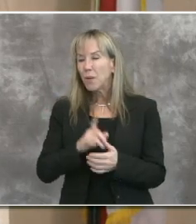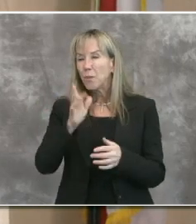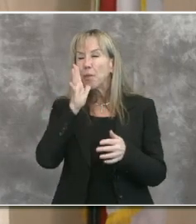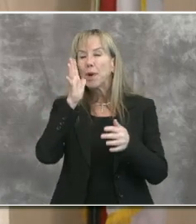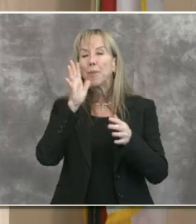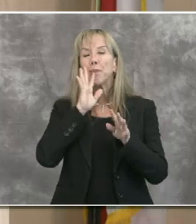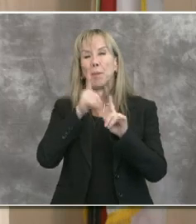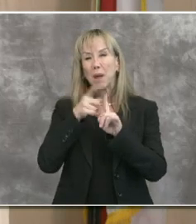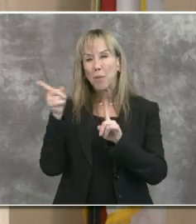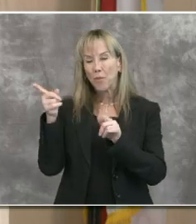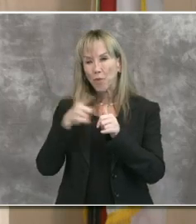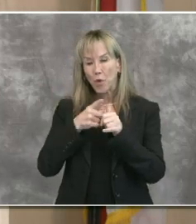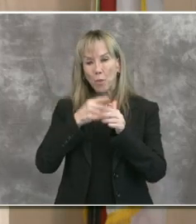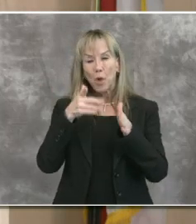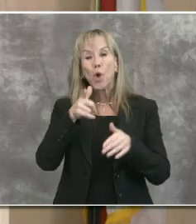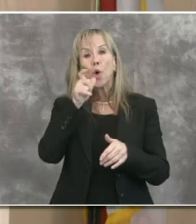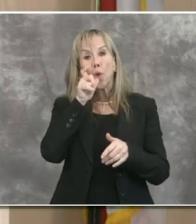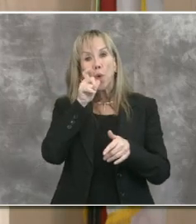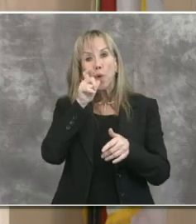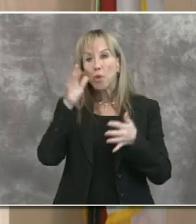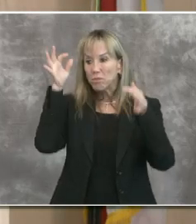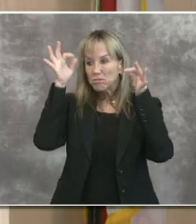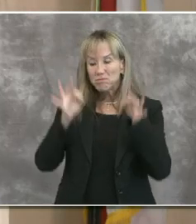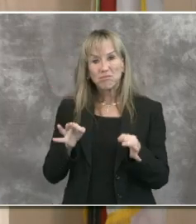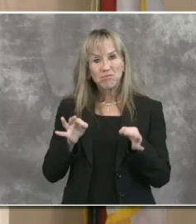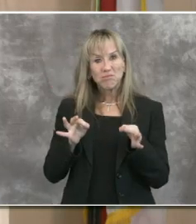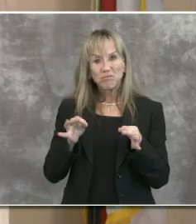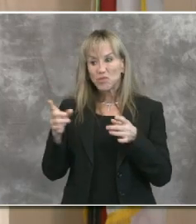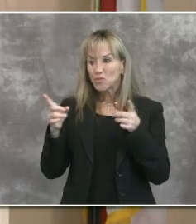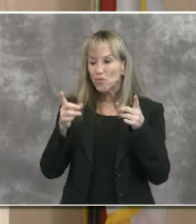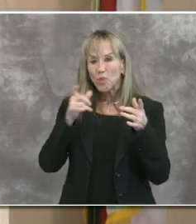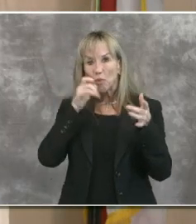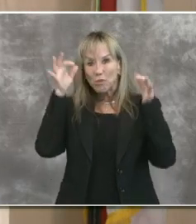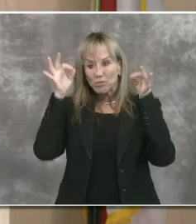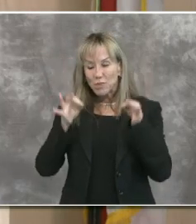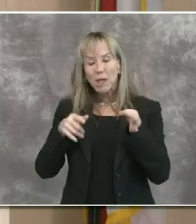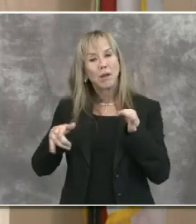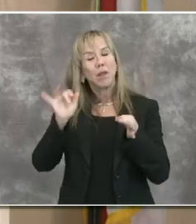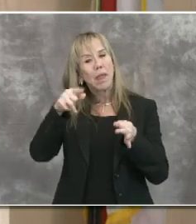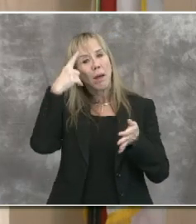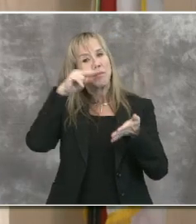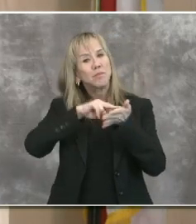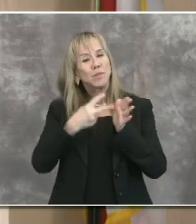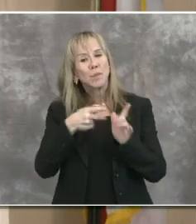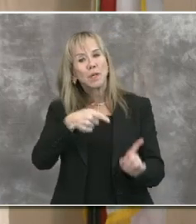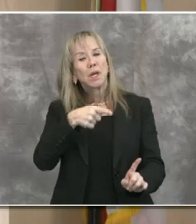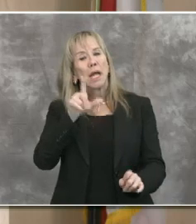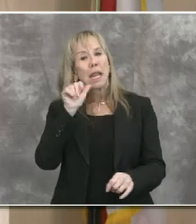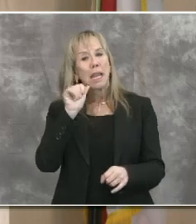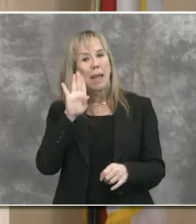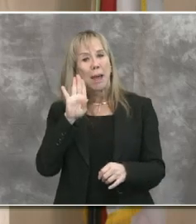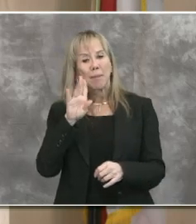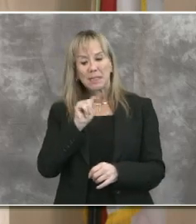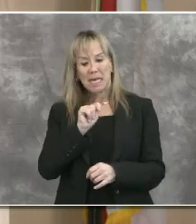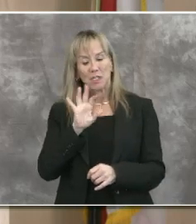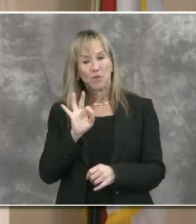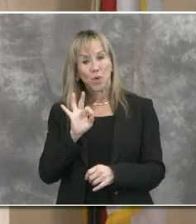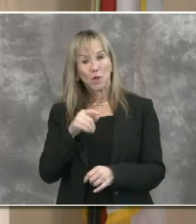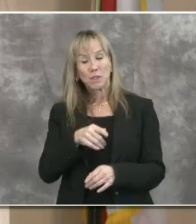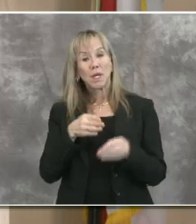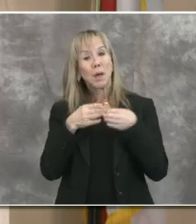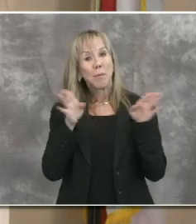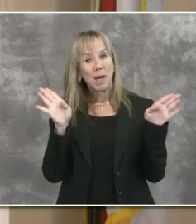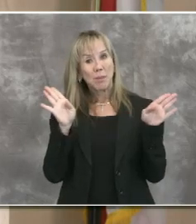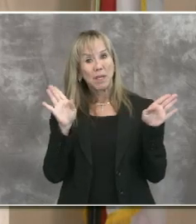about the first part. Who is directing this? That's the purpose of our laboratory task force. Our public health